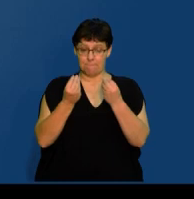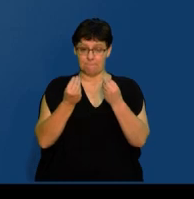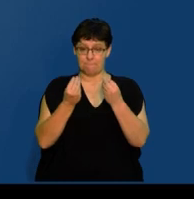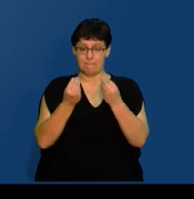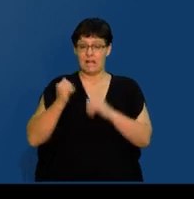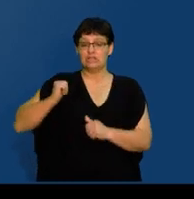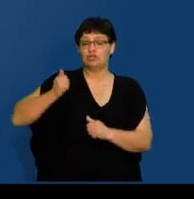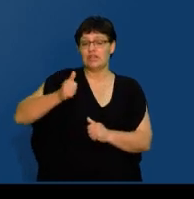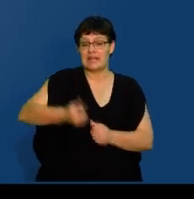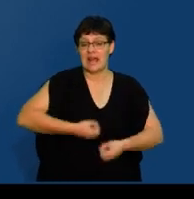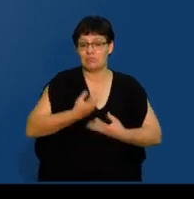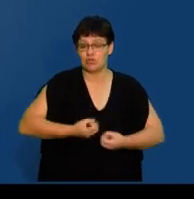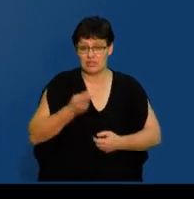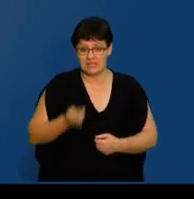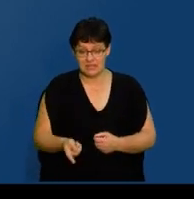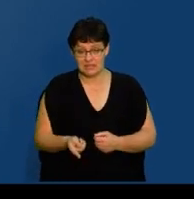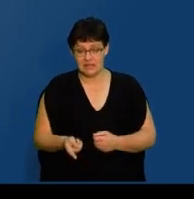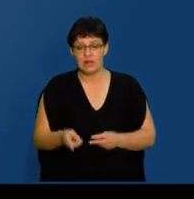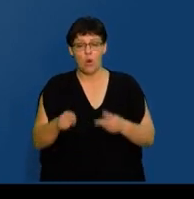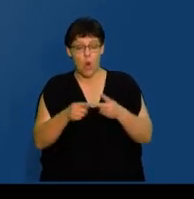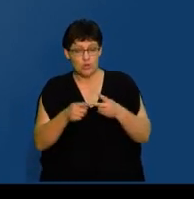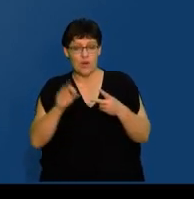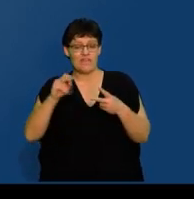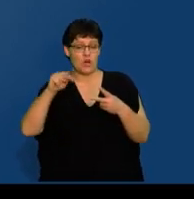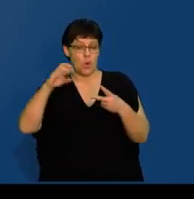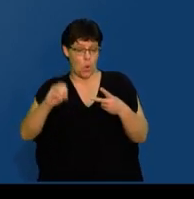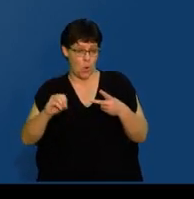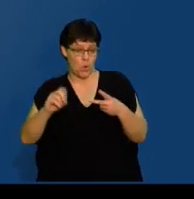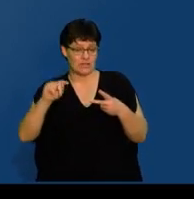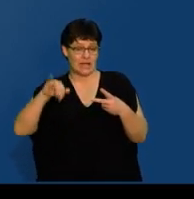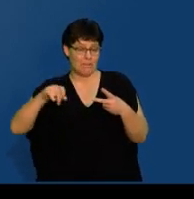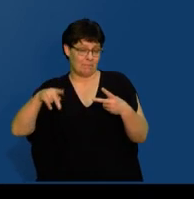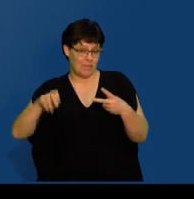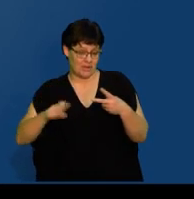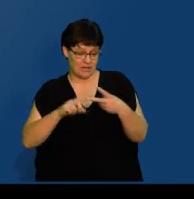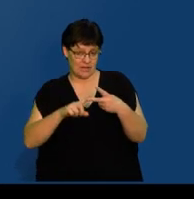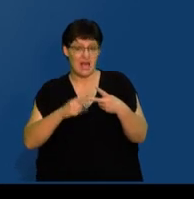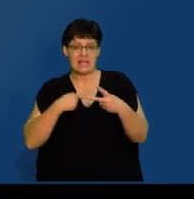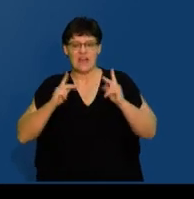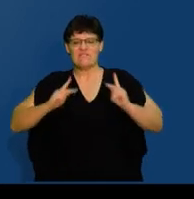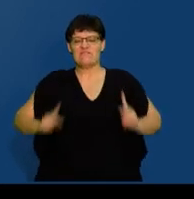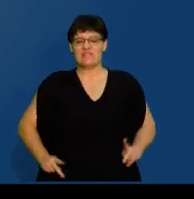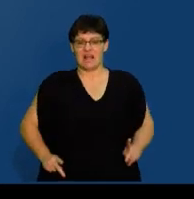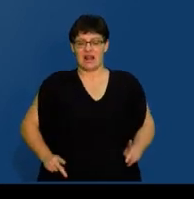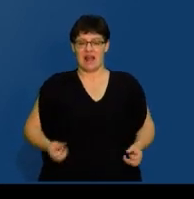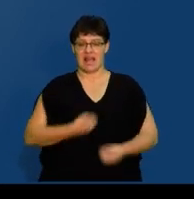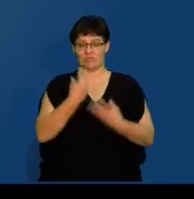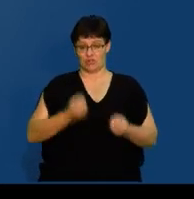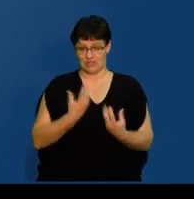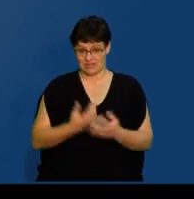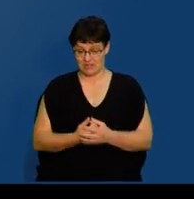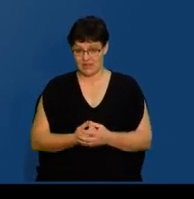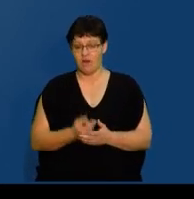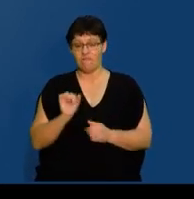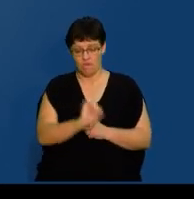genetic expressions, and phenotypes, which is the physical expression of